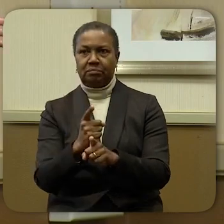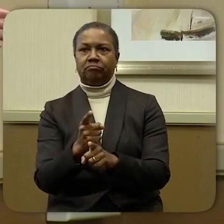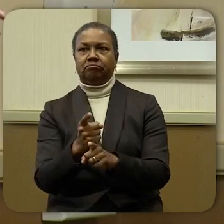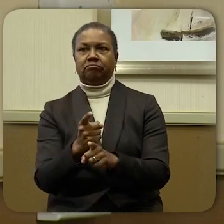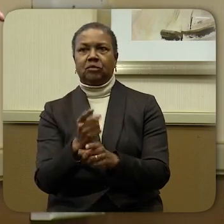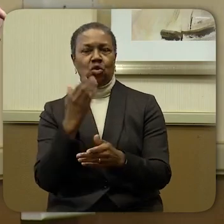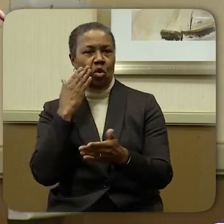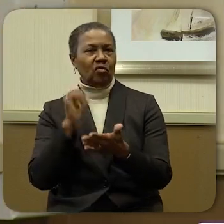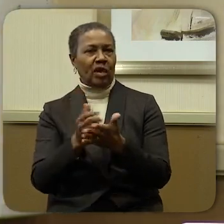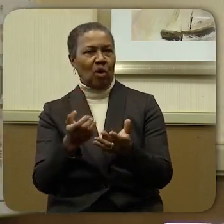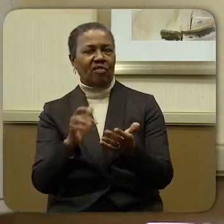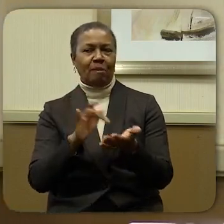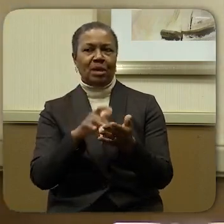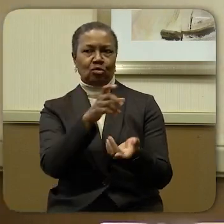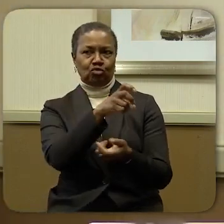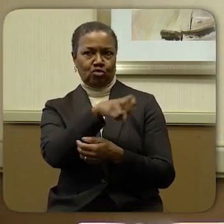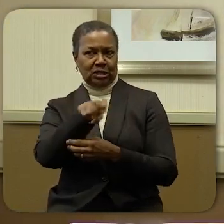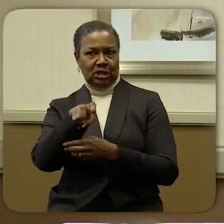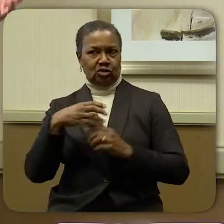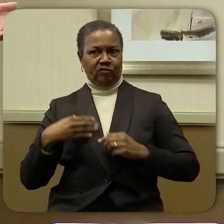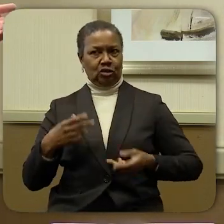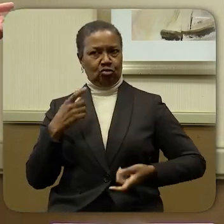are in our society is that people